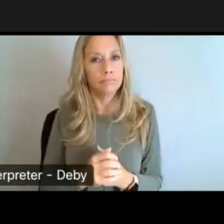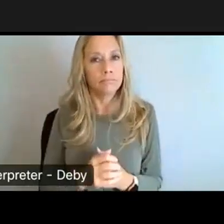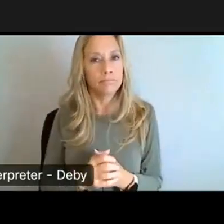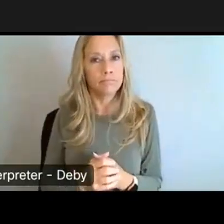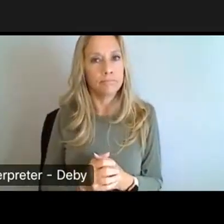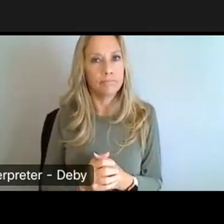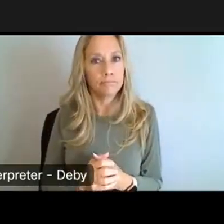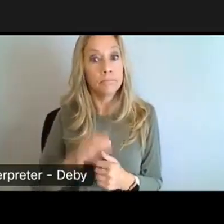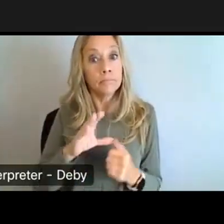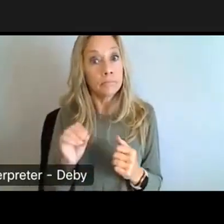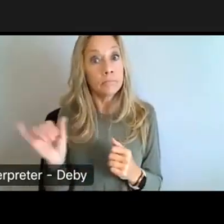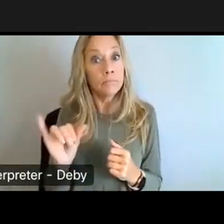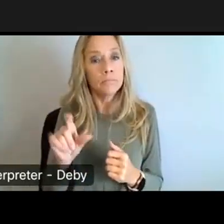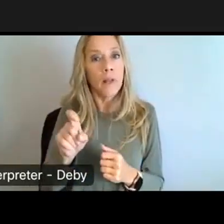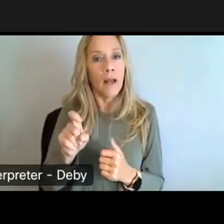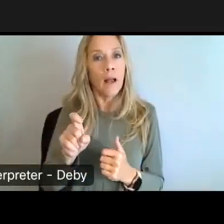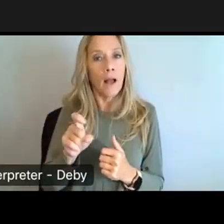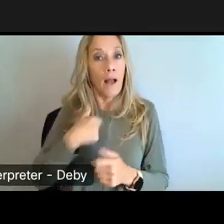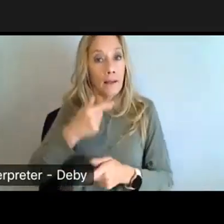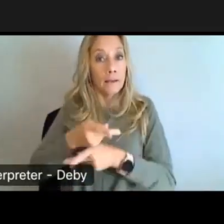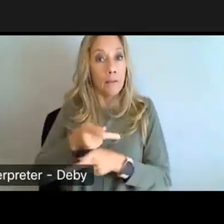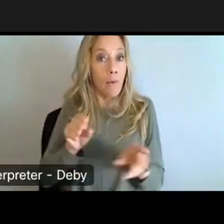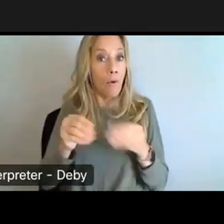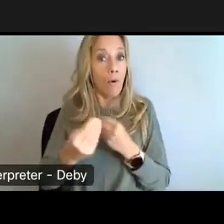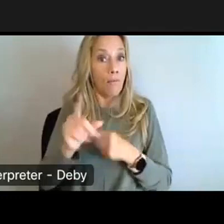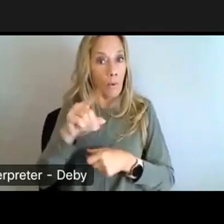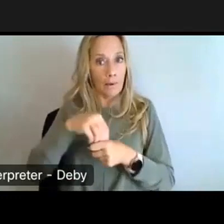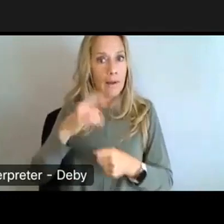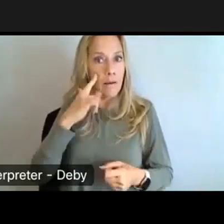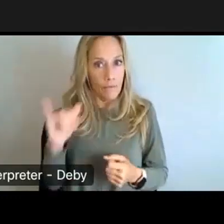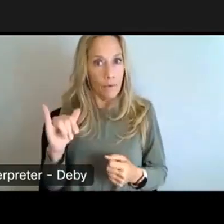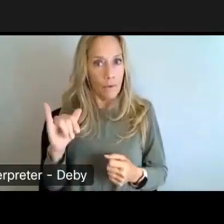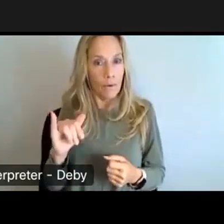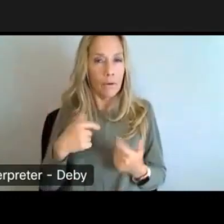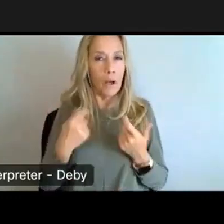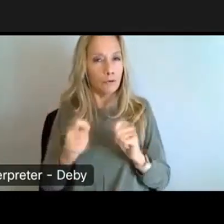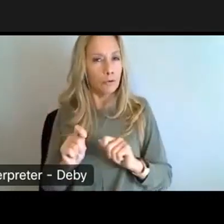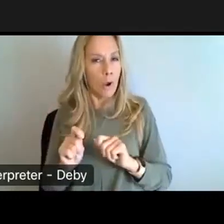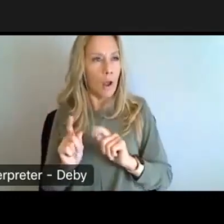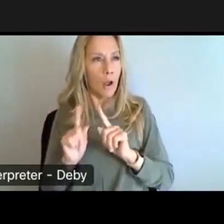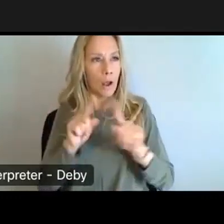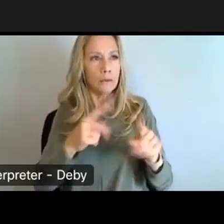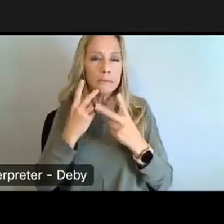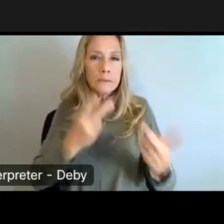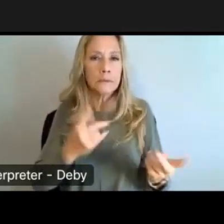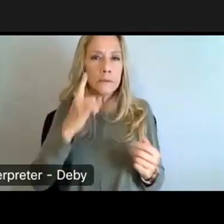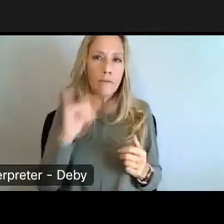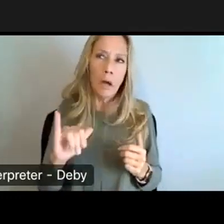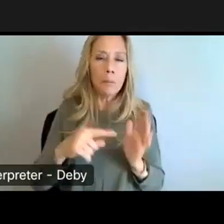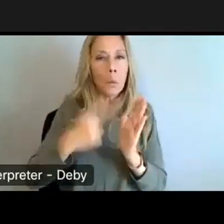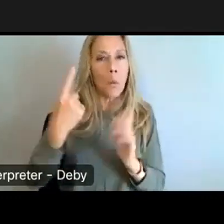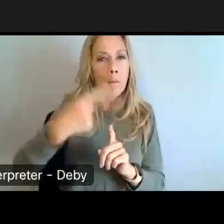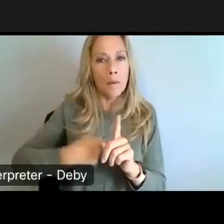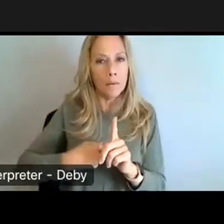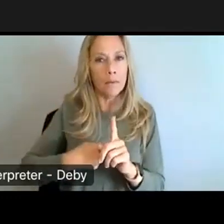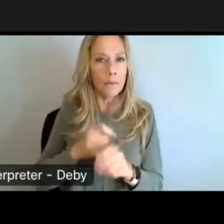I also had to maintain an office in California, and I would usually try to get out to California about once a month to go work